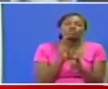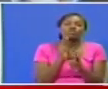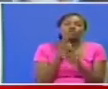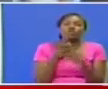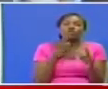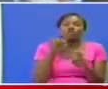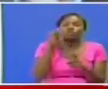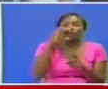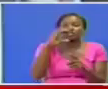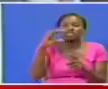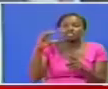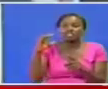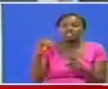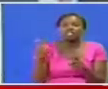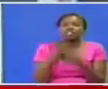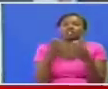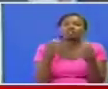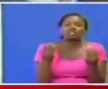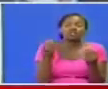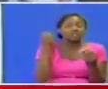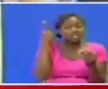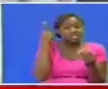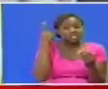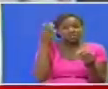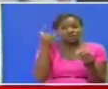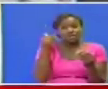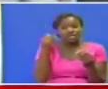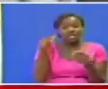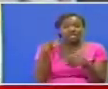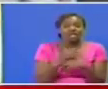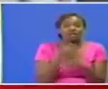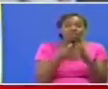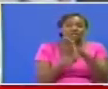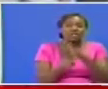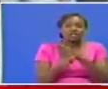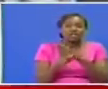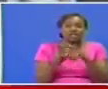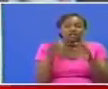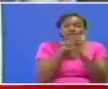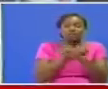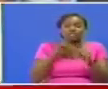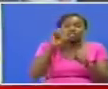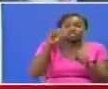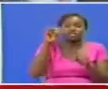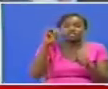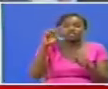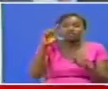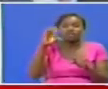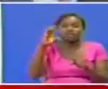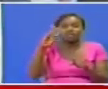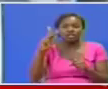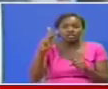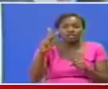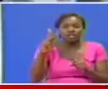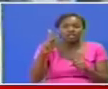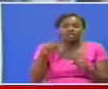ICC. It is even easy to understand why Gambia under President Jammeh, you look at that president and